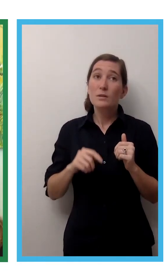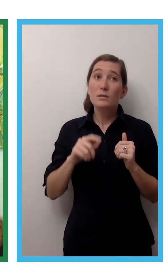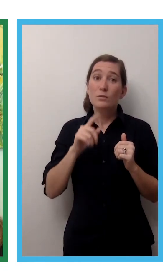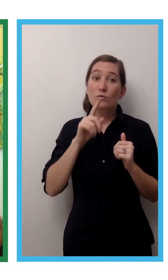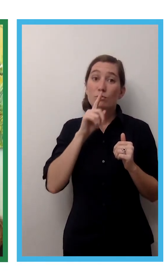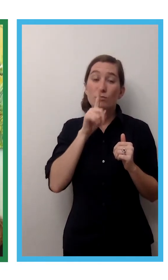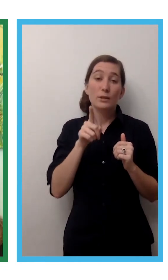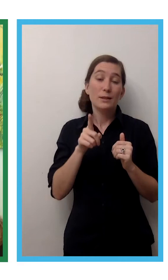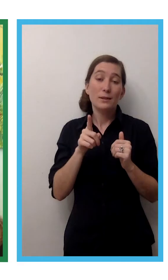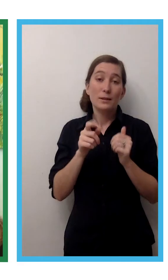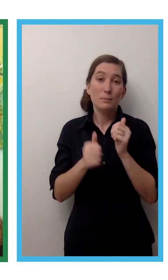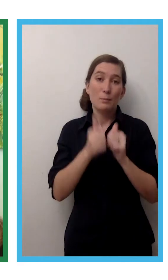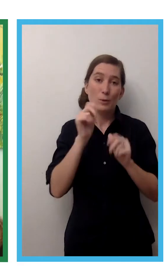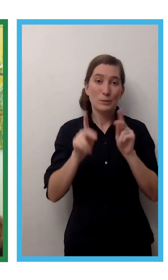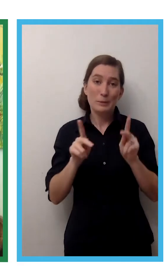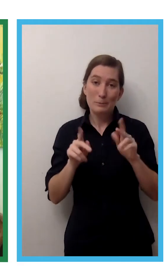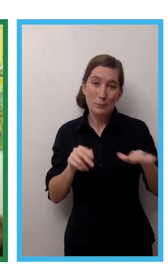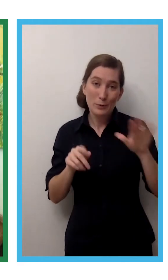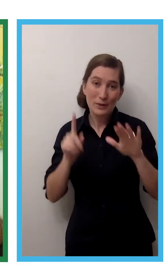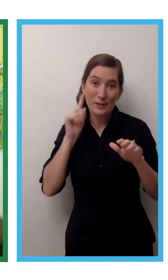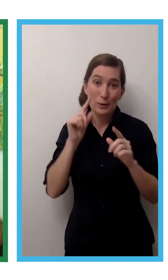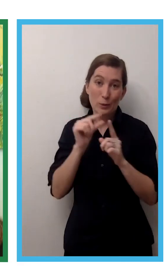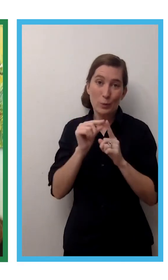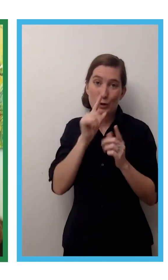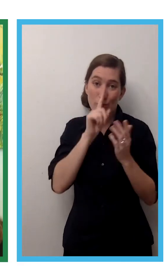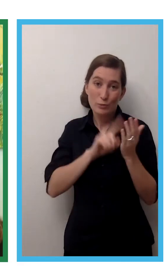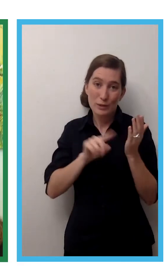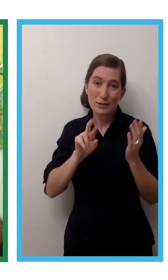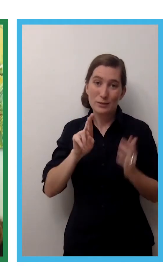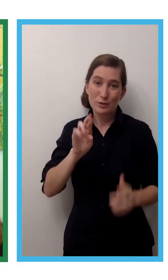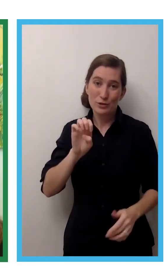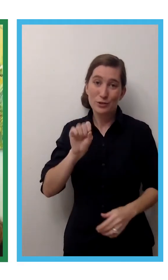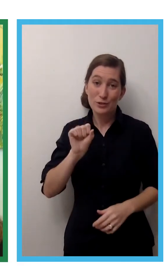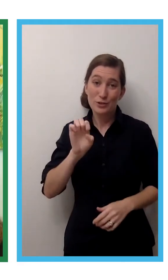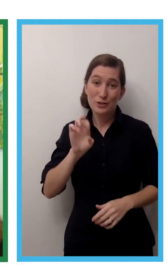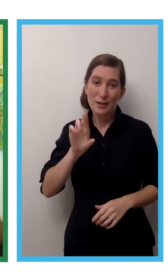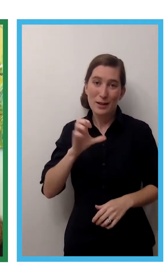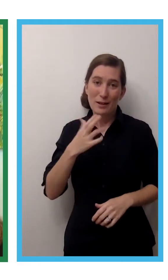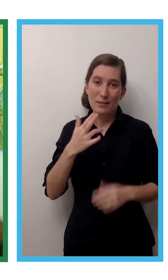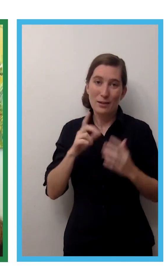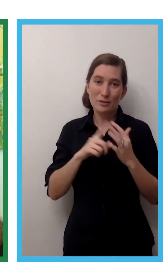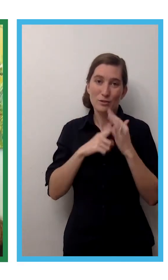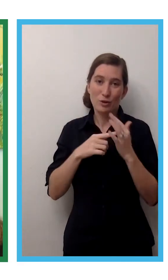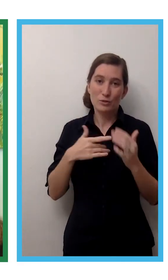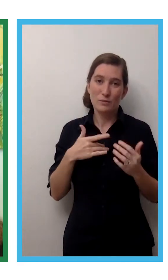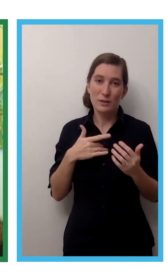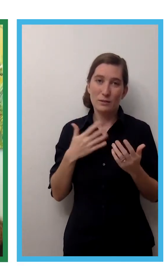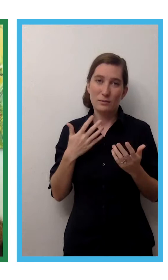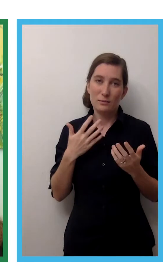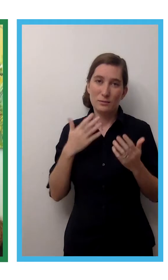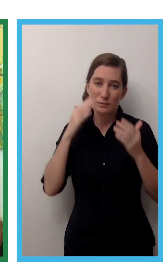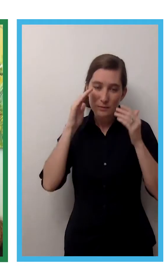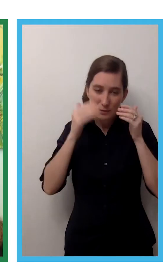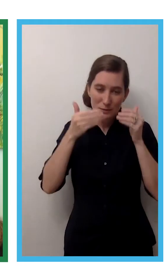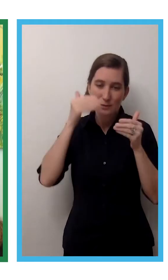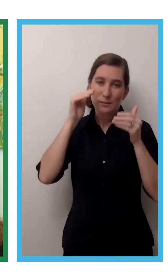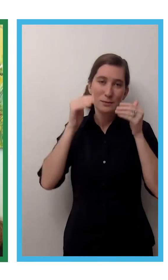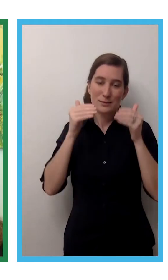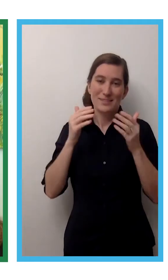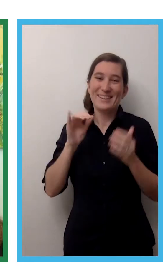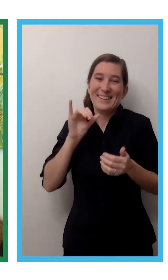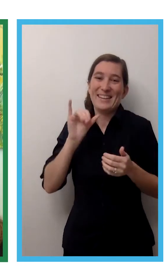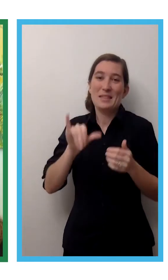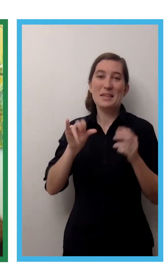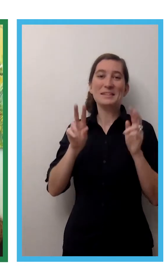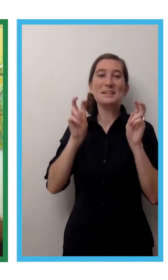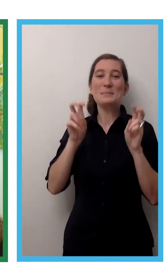not the most exciting topic. I said that's when you get the best night's sleep, is when someone's talking about research. But I know it's really